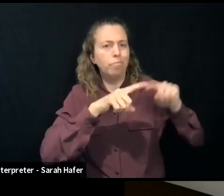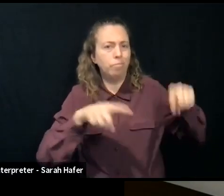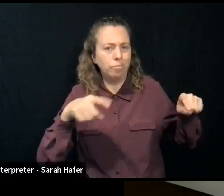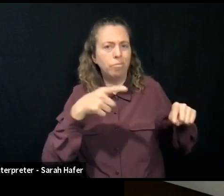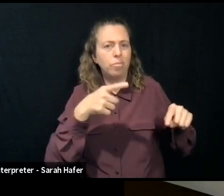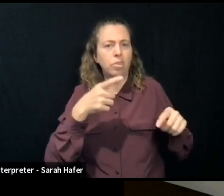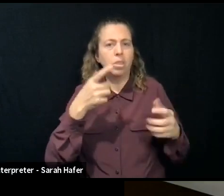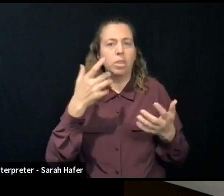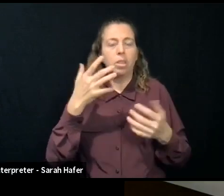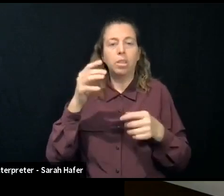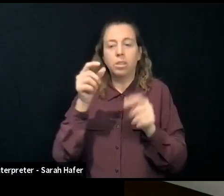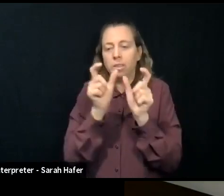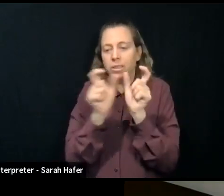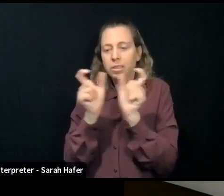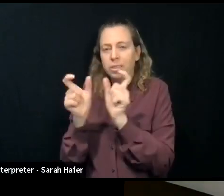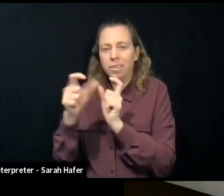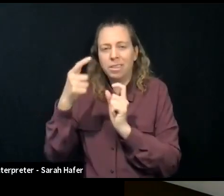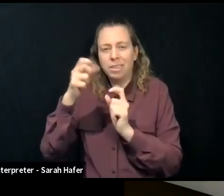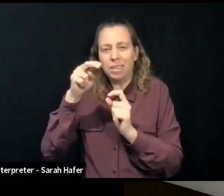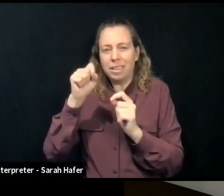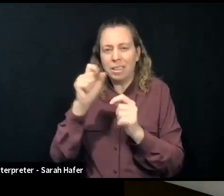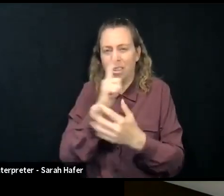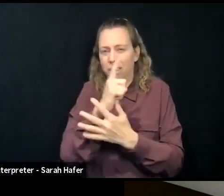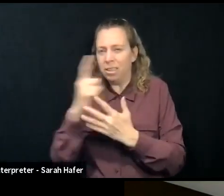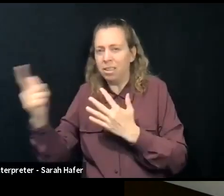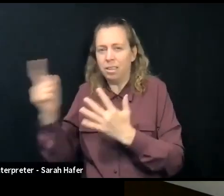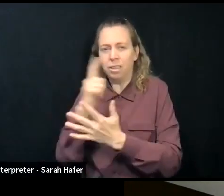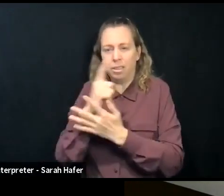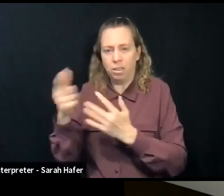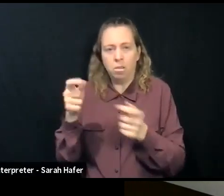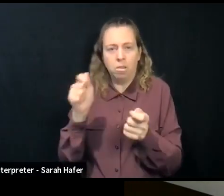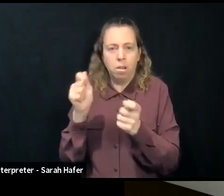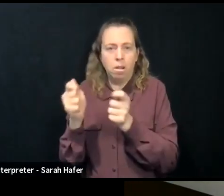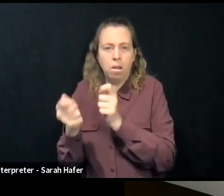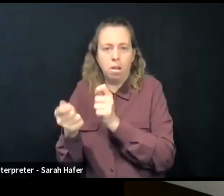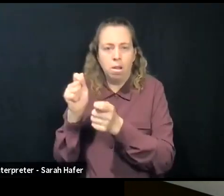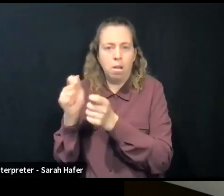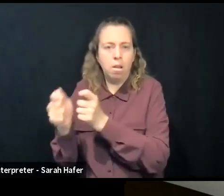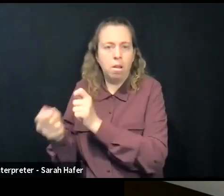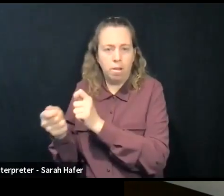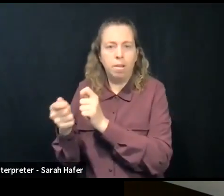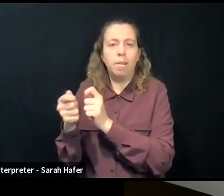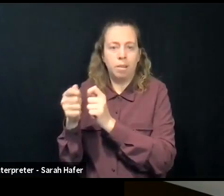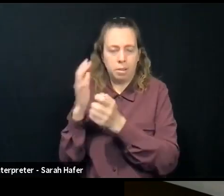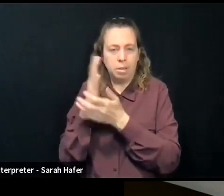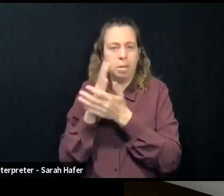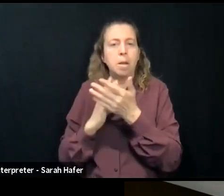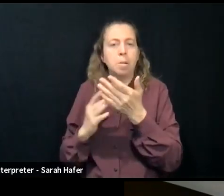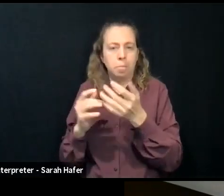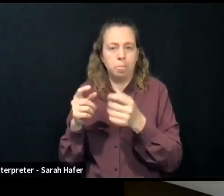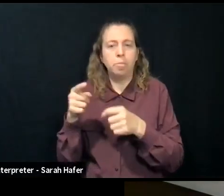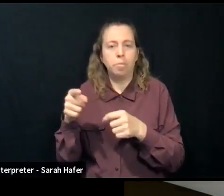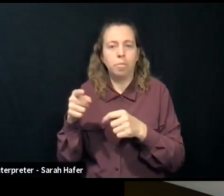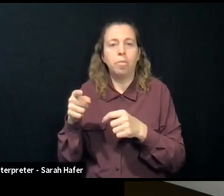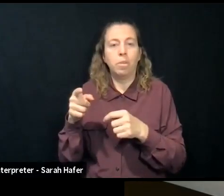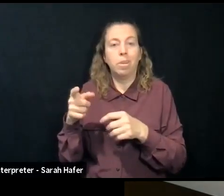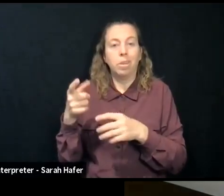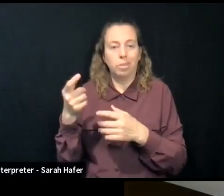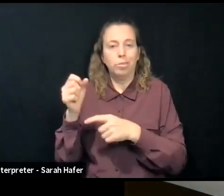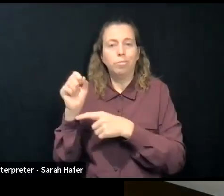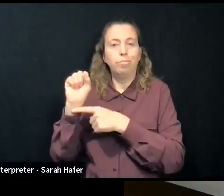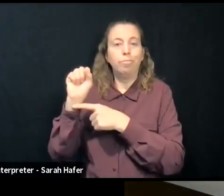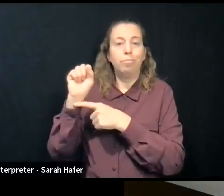reduced neutralization by antibodies generated against previous infection or vaccination, reduced efficacy of treatments, potential diagnostic impact,